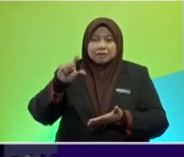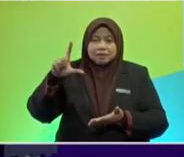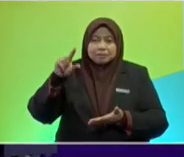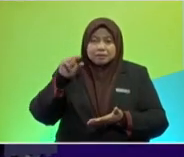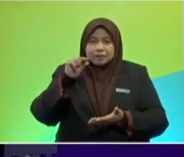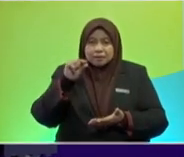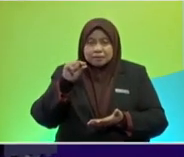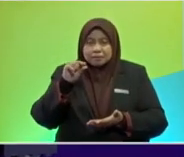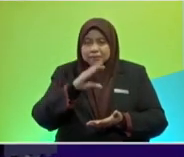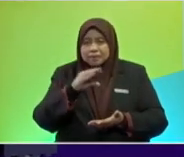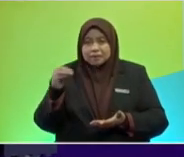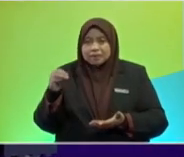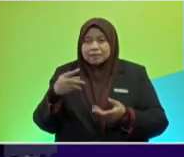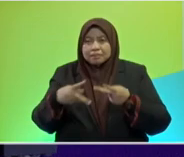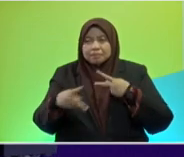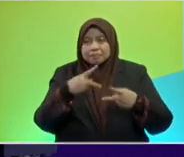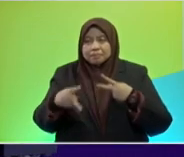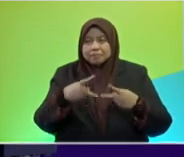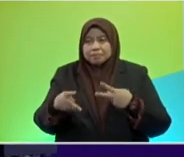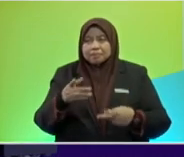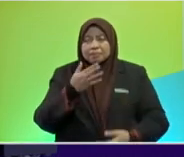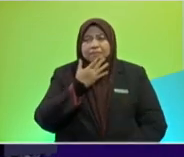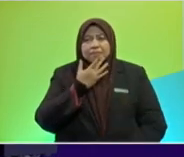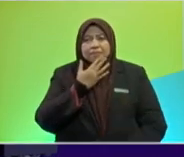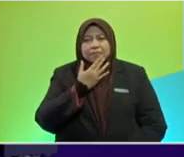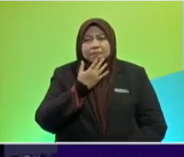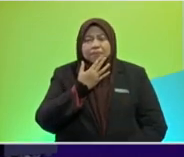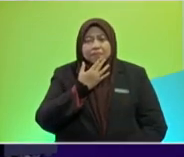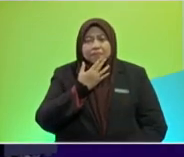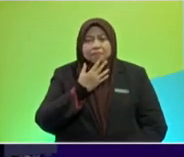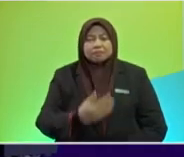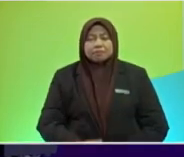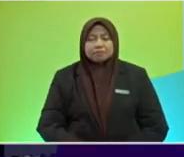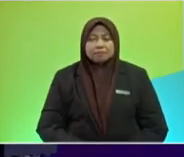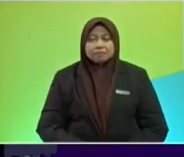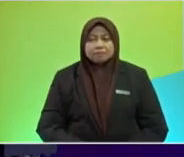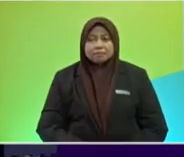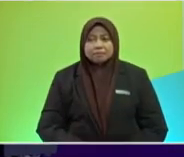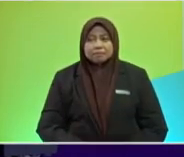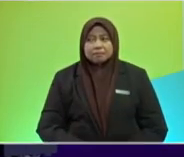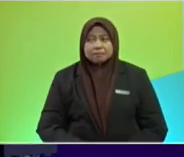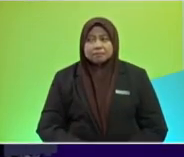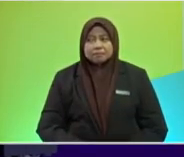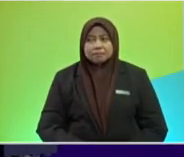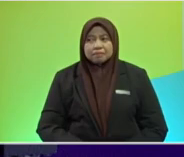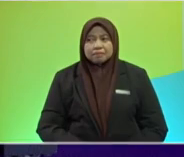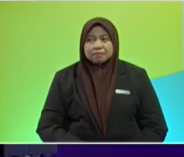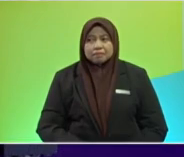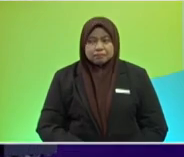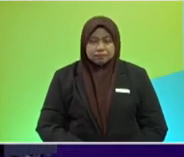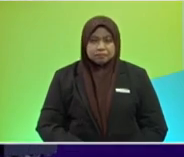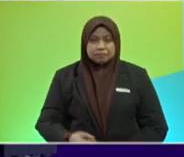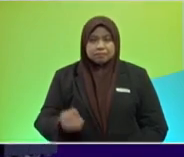then the shadow cast from the colored plastic. plastic sheet. Okay, so if I were to